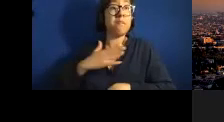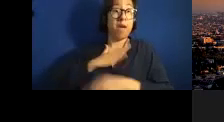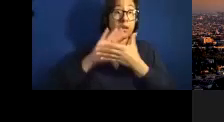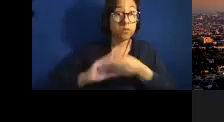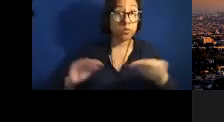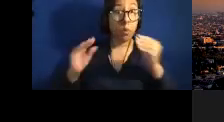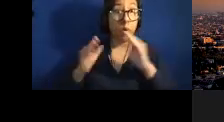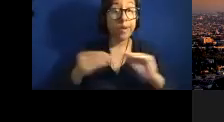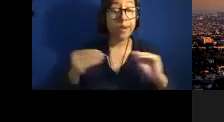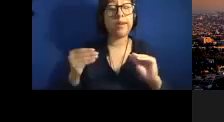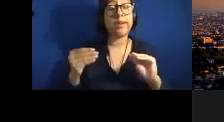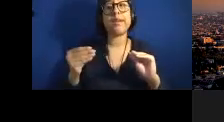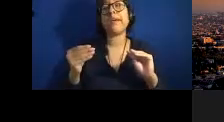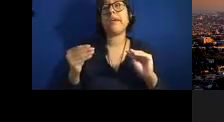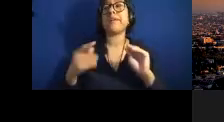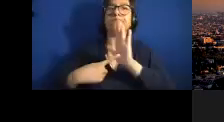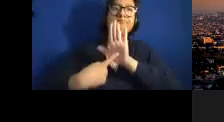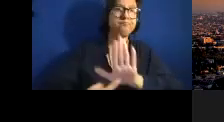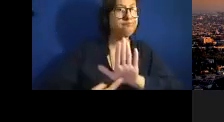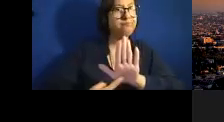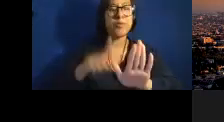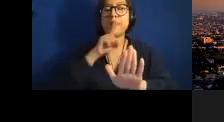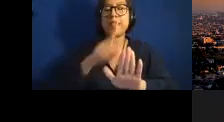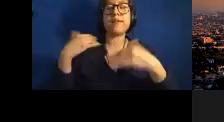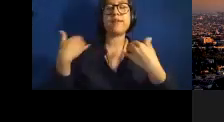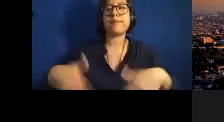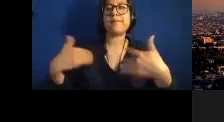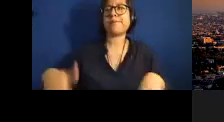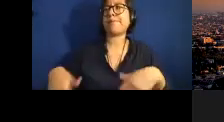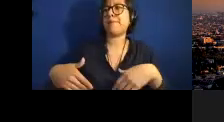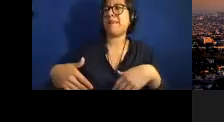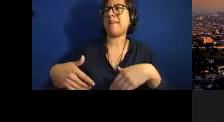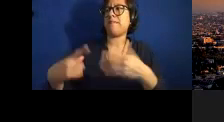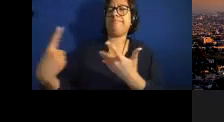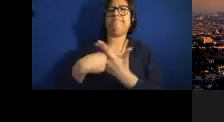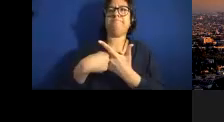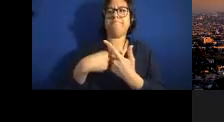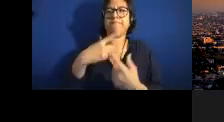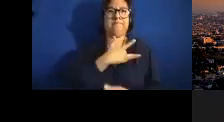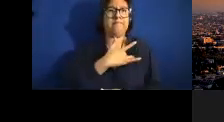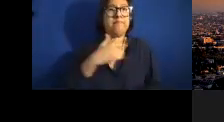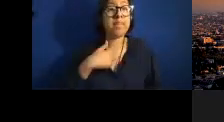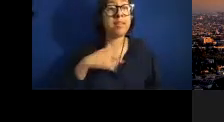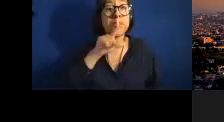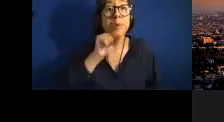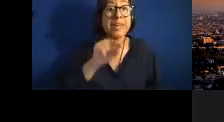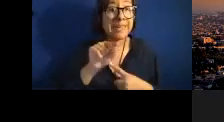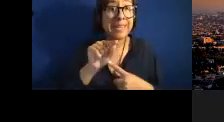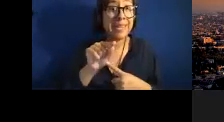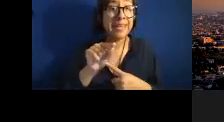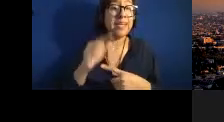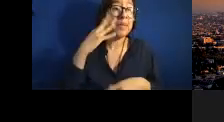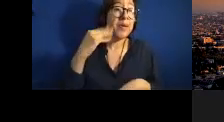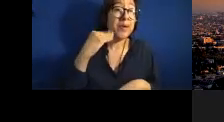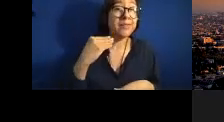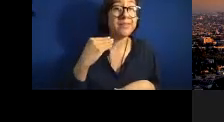really made it very clear to me in my, gosh, I think I was only 20, that law enforcement was not the answer, is that I was married